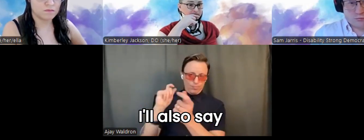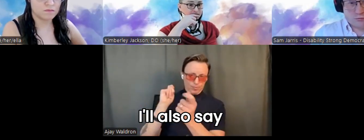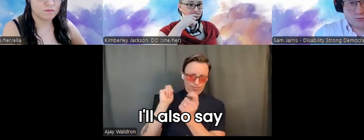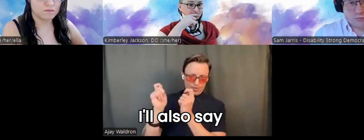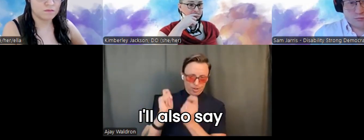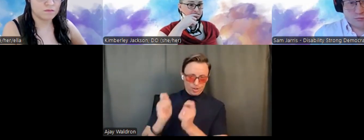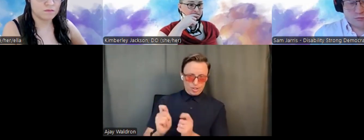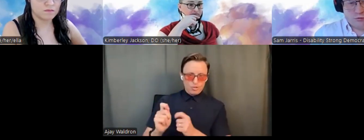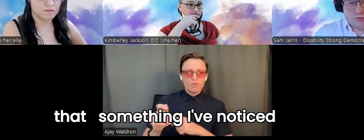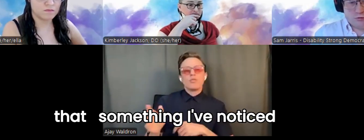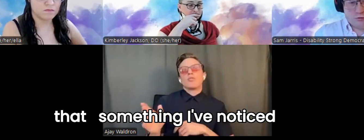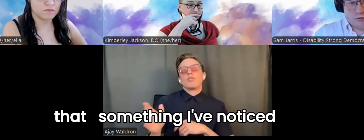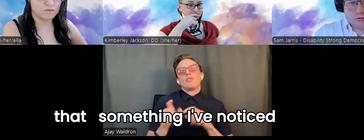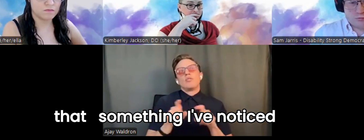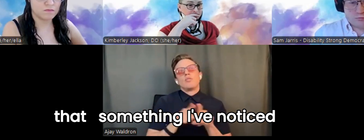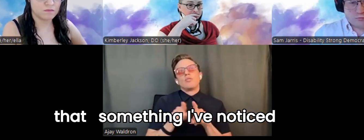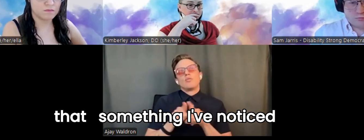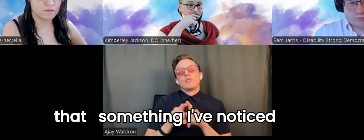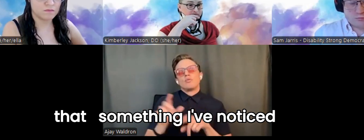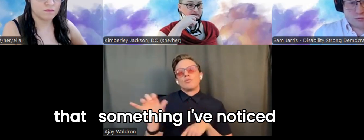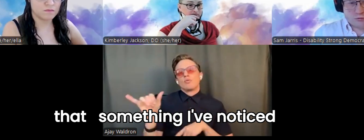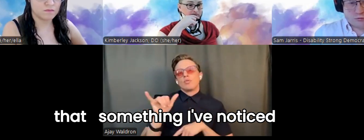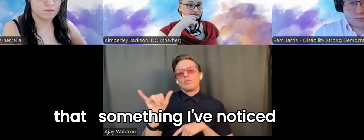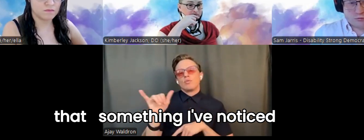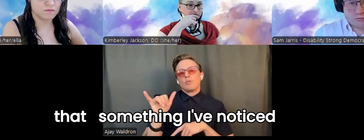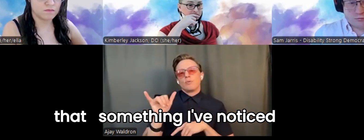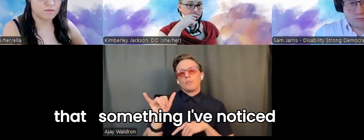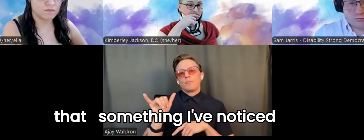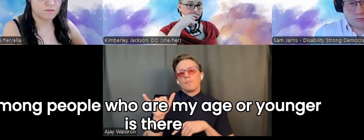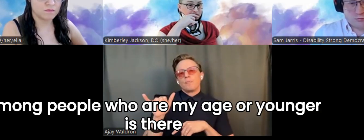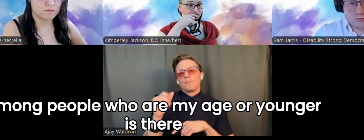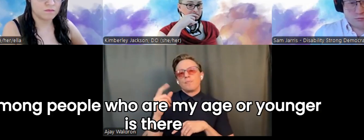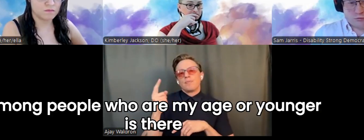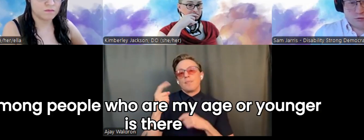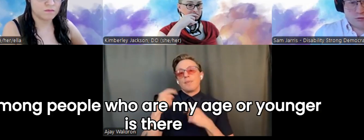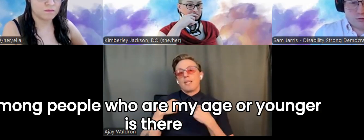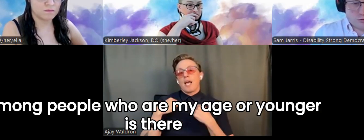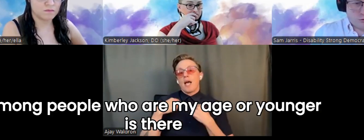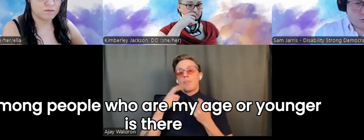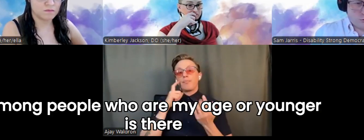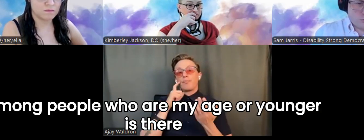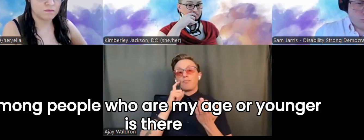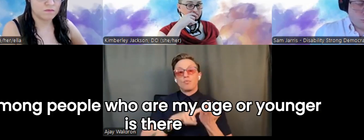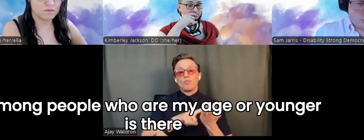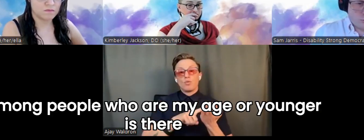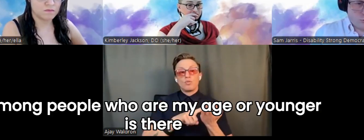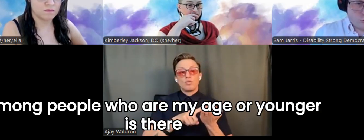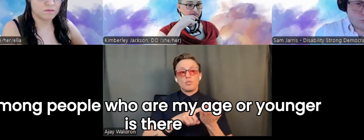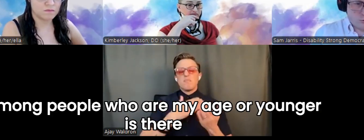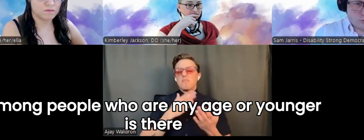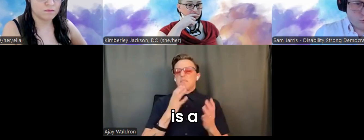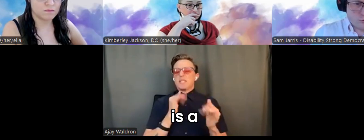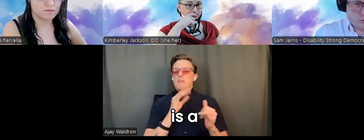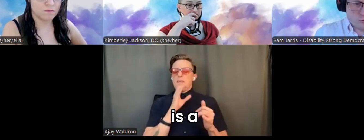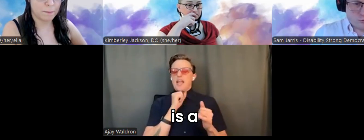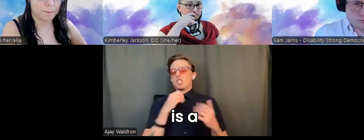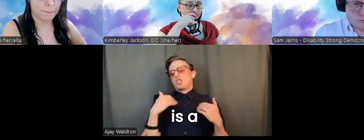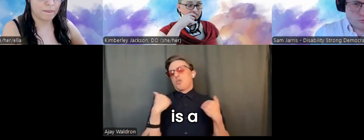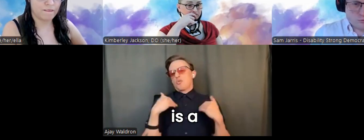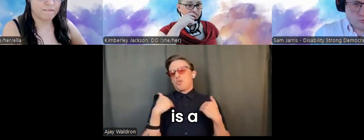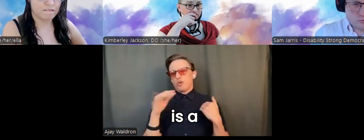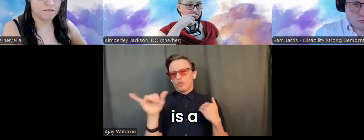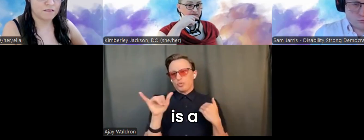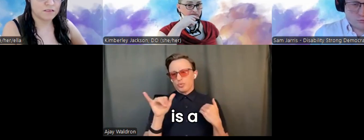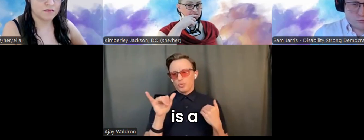I'll also say that something I've noticed among people who are my age or younger is there is